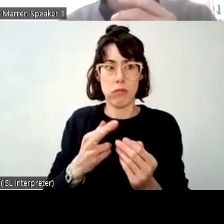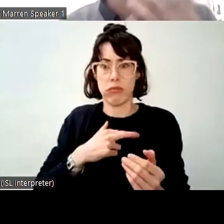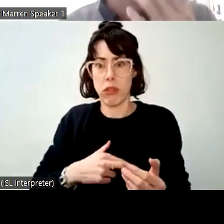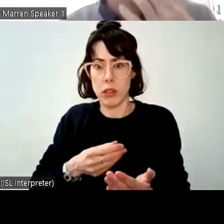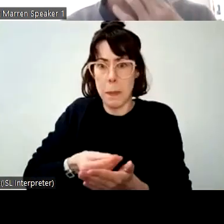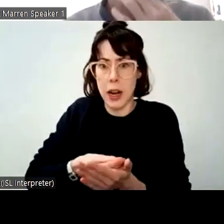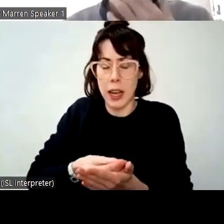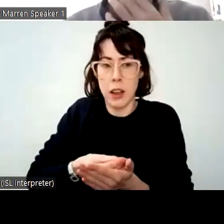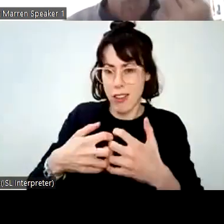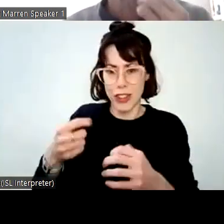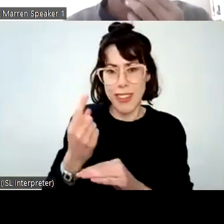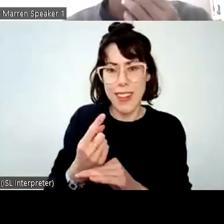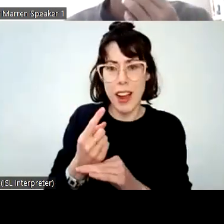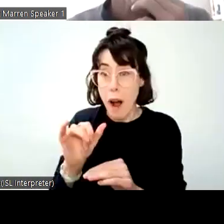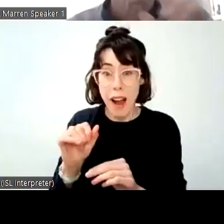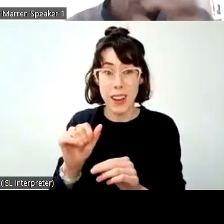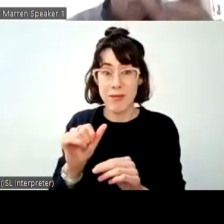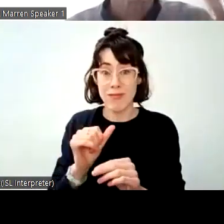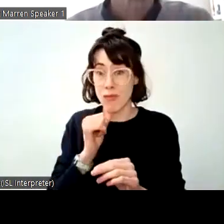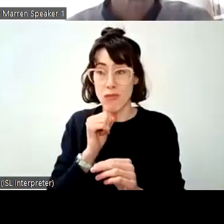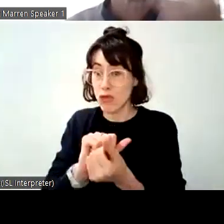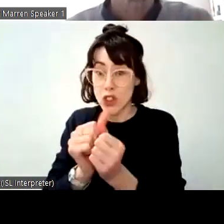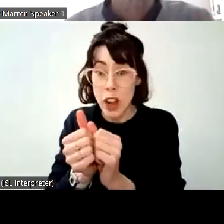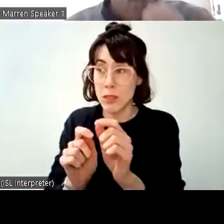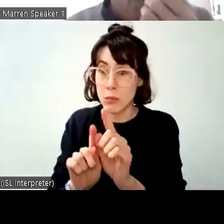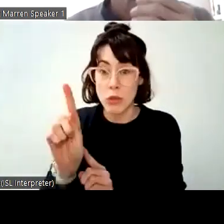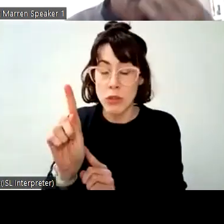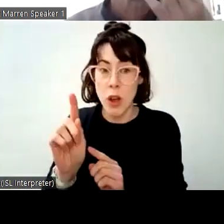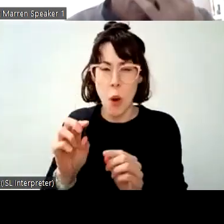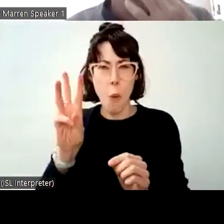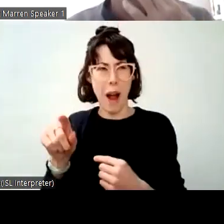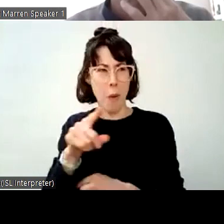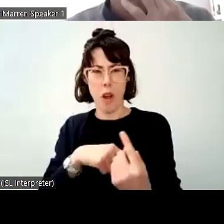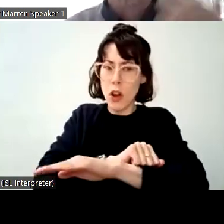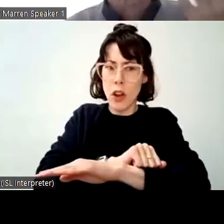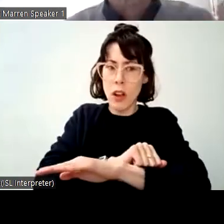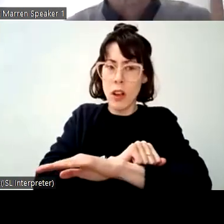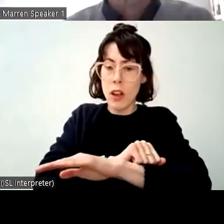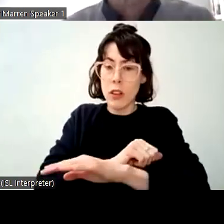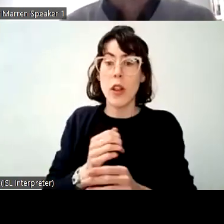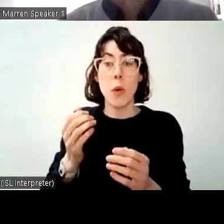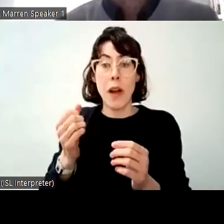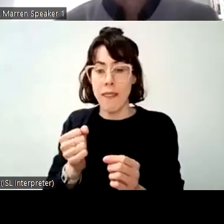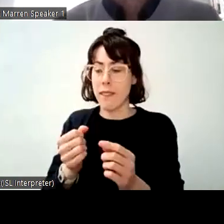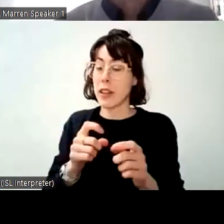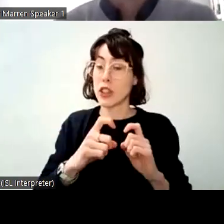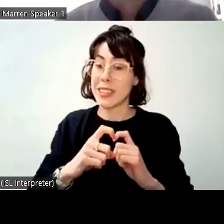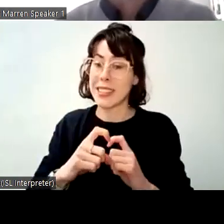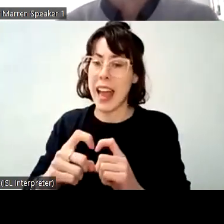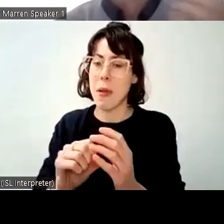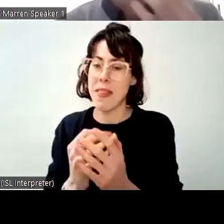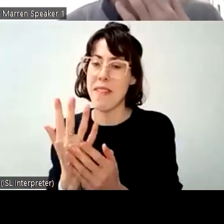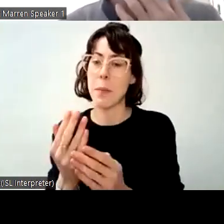we bringing about that sort of change? Why are we stuck? Like even the achievement of the Sustainable Development Goals and the kind of pushing forward